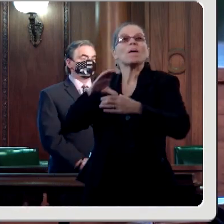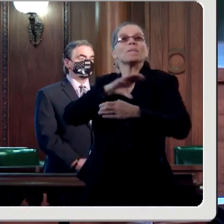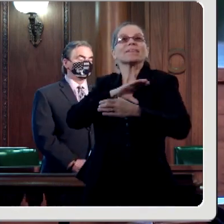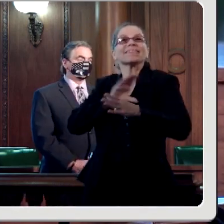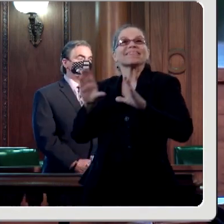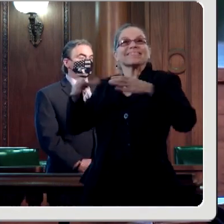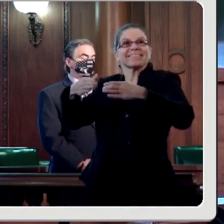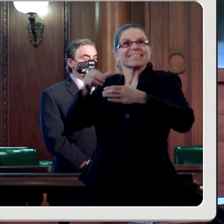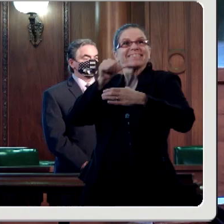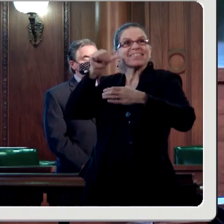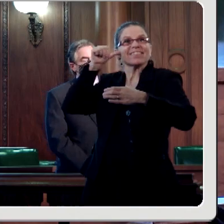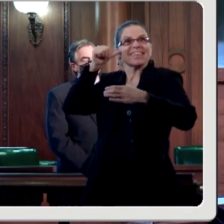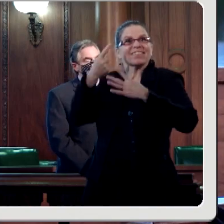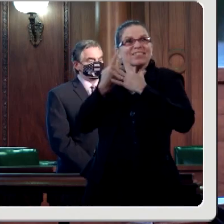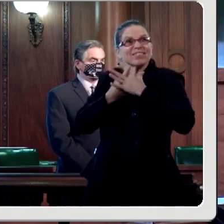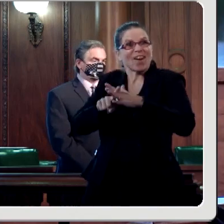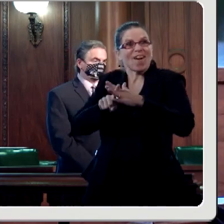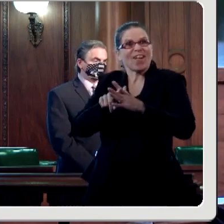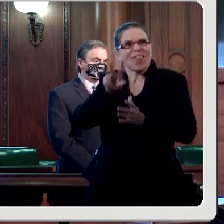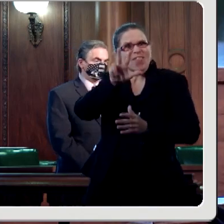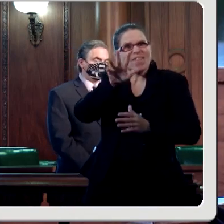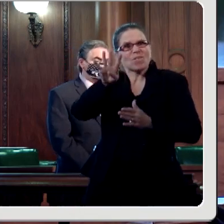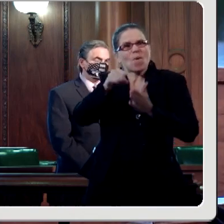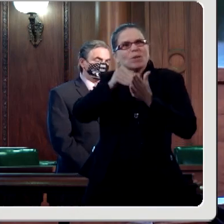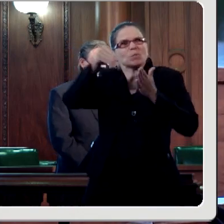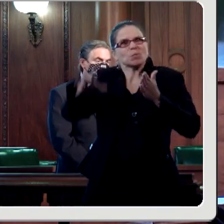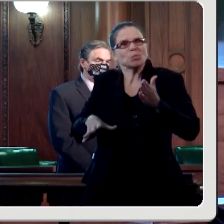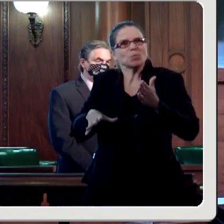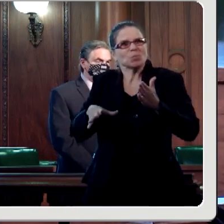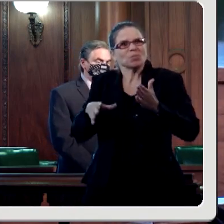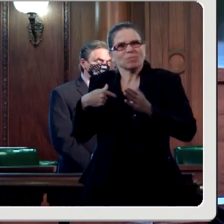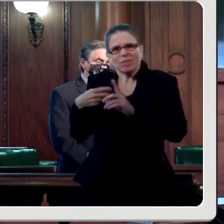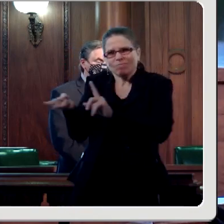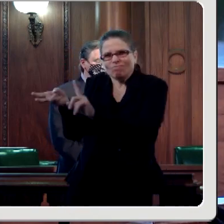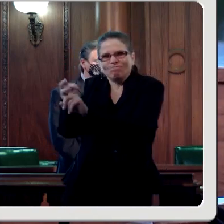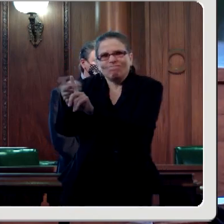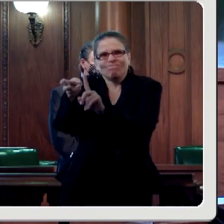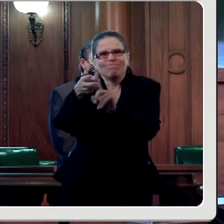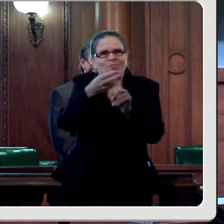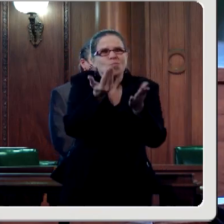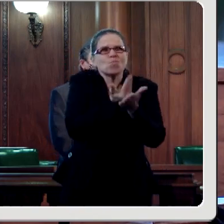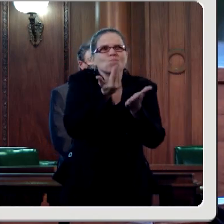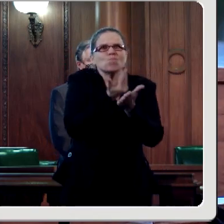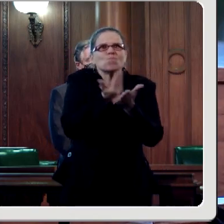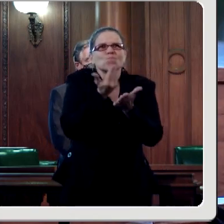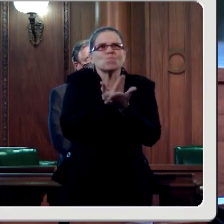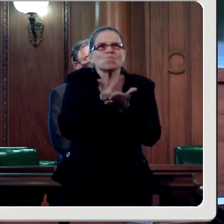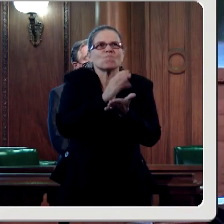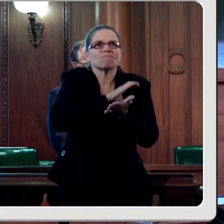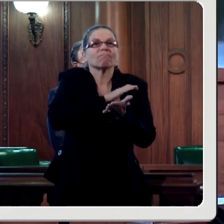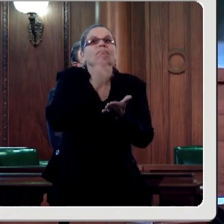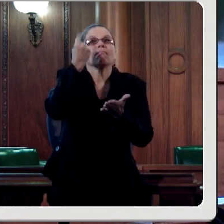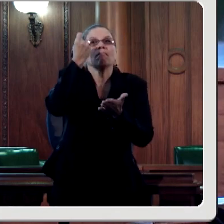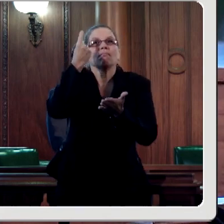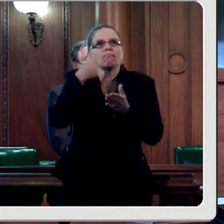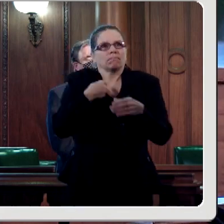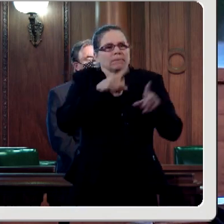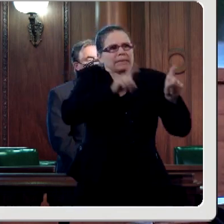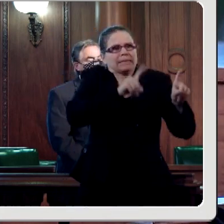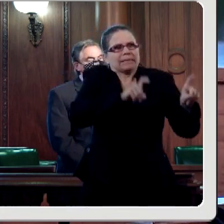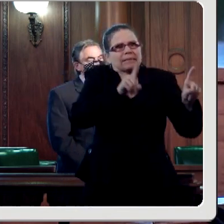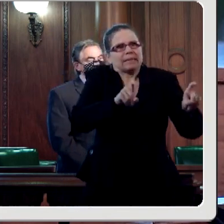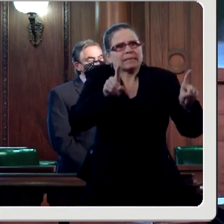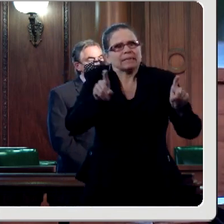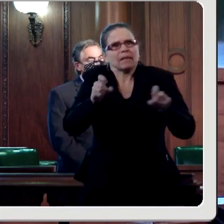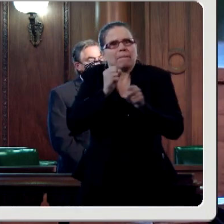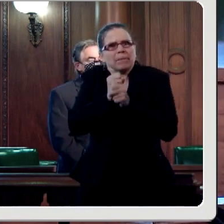have 34 Springfield recruits in the academy, all tested negative and all are able to start up. So we're happy